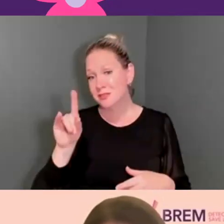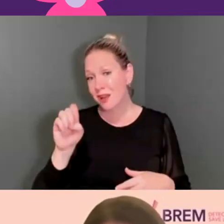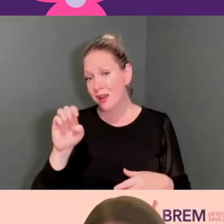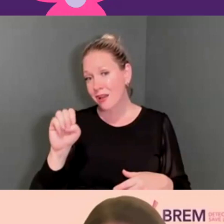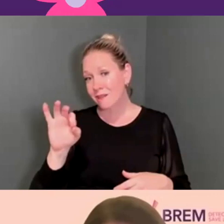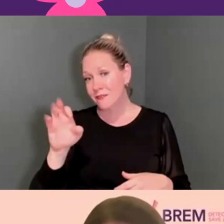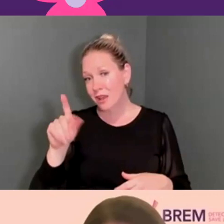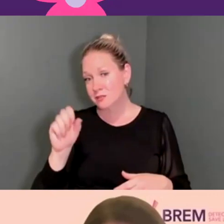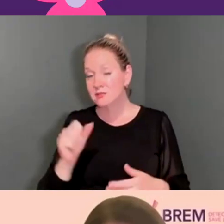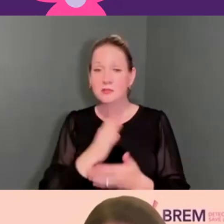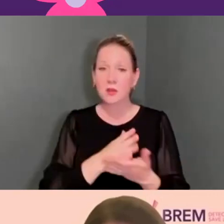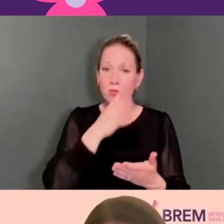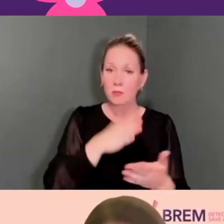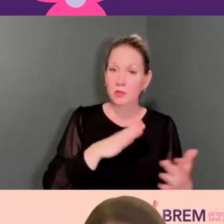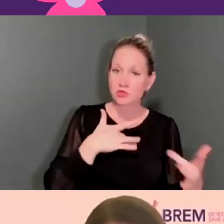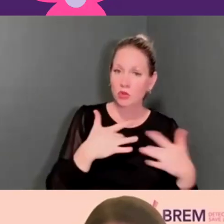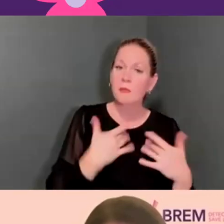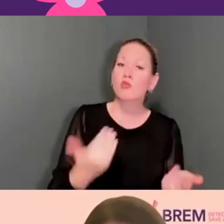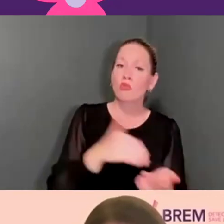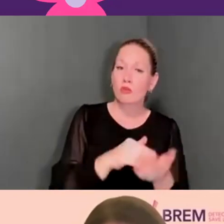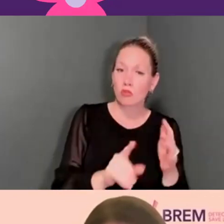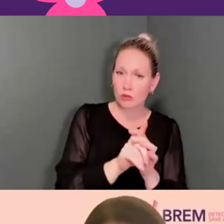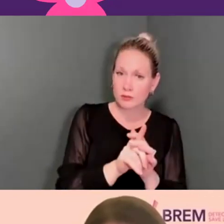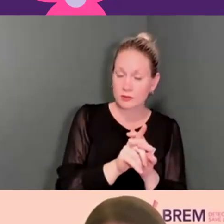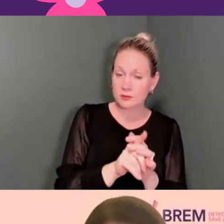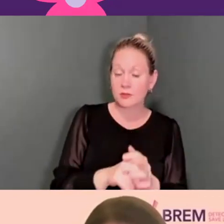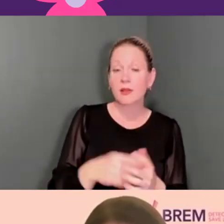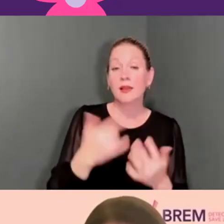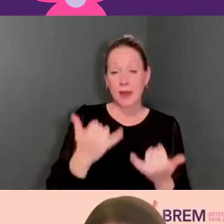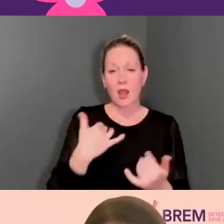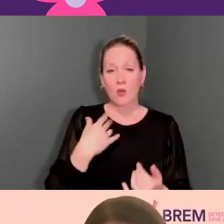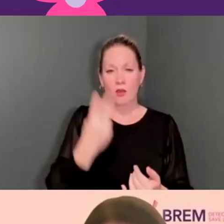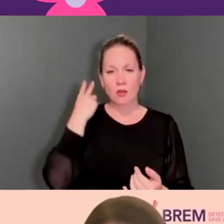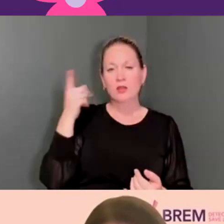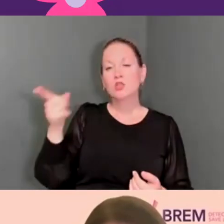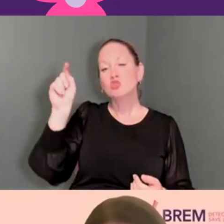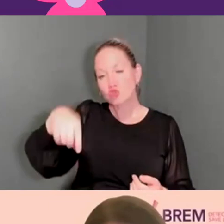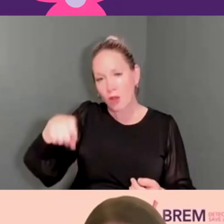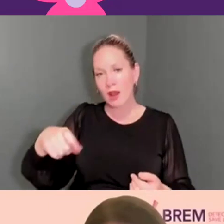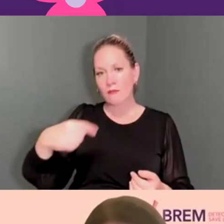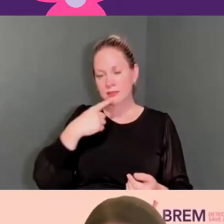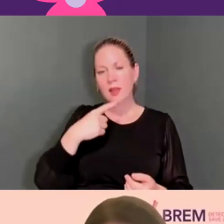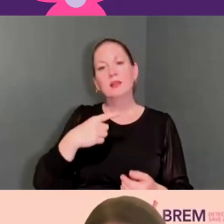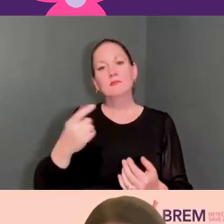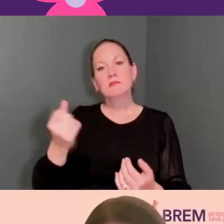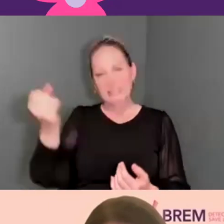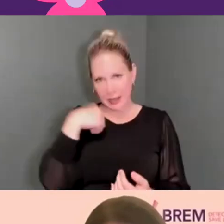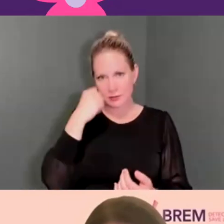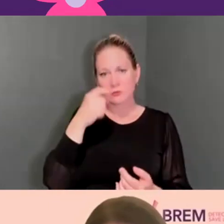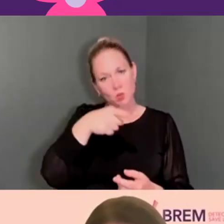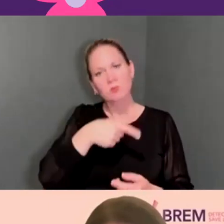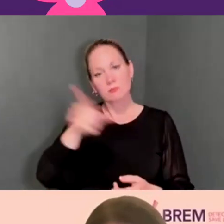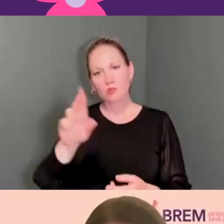a recurrence. What I know in hindsight is that he should have said to me, yes, you should do radiation. You must do